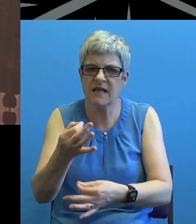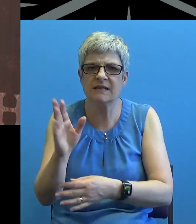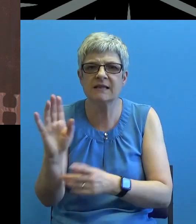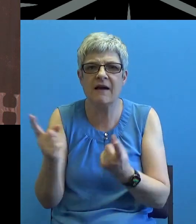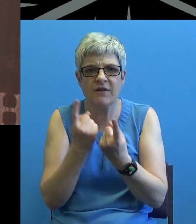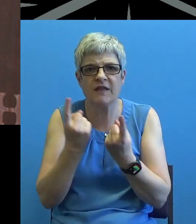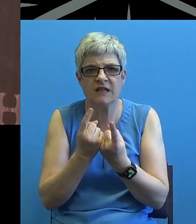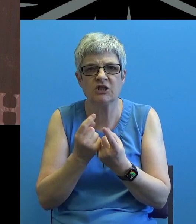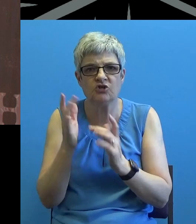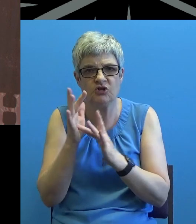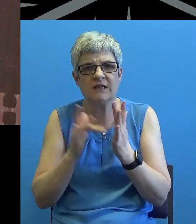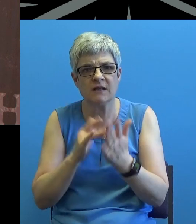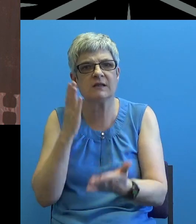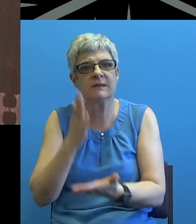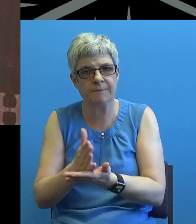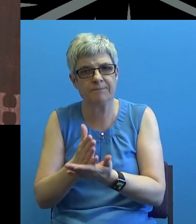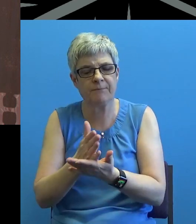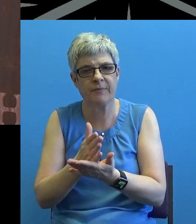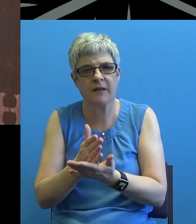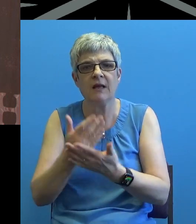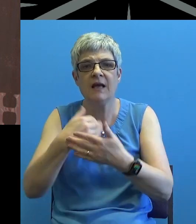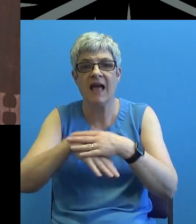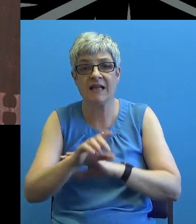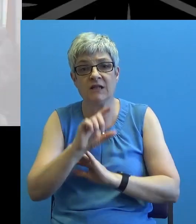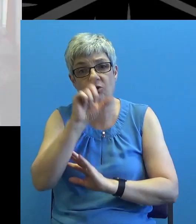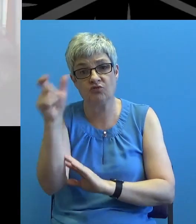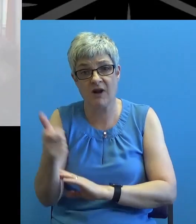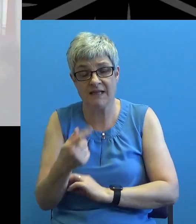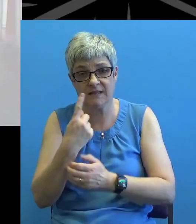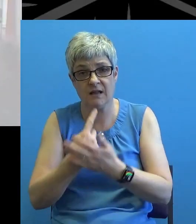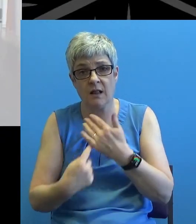be. This is In Christ Alone.